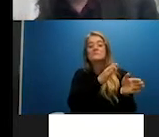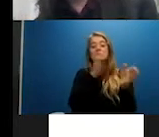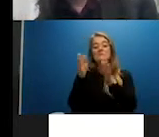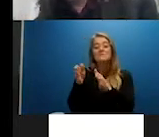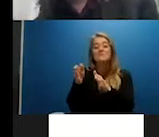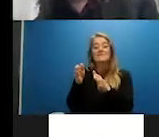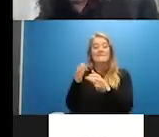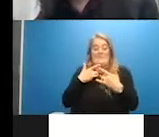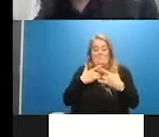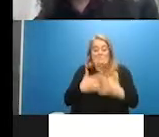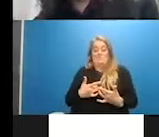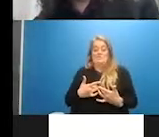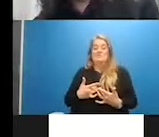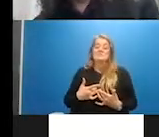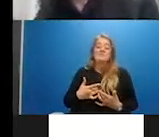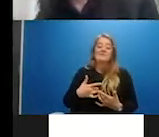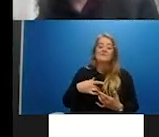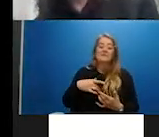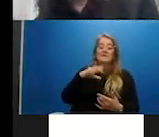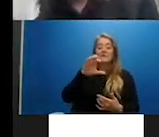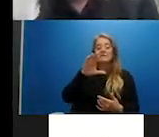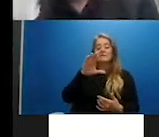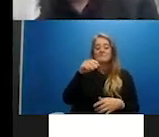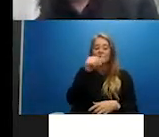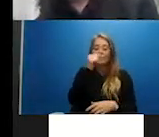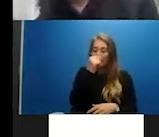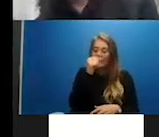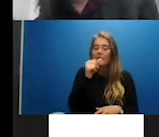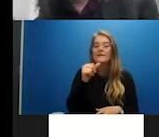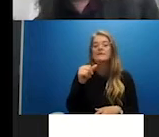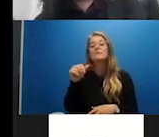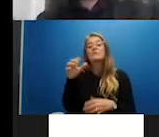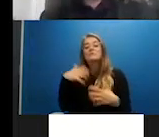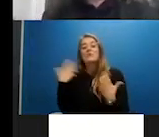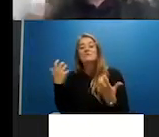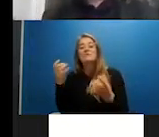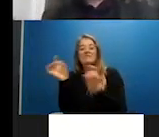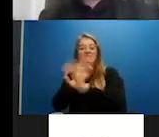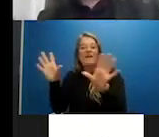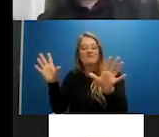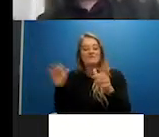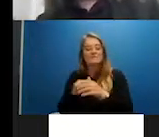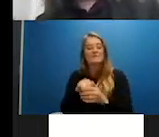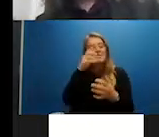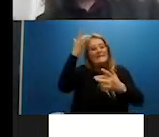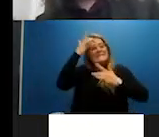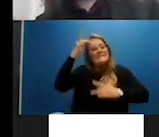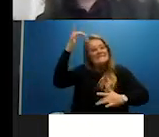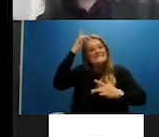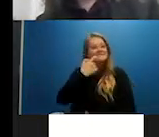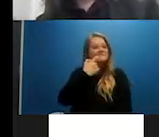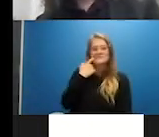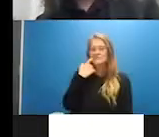depression with crack or cocaine, medicating the rage. It is not a disease of addiction. It